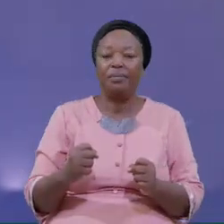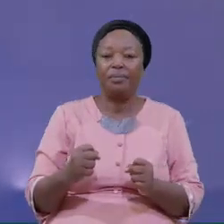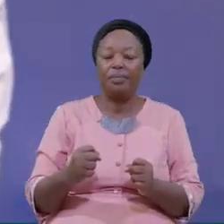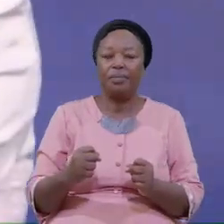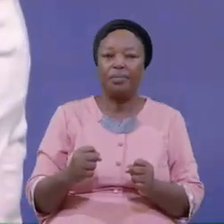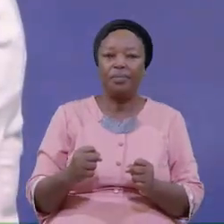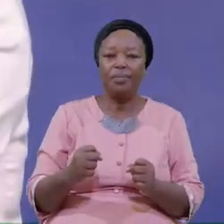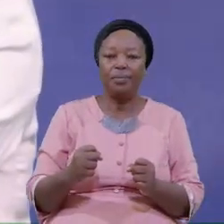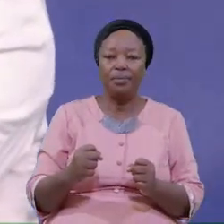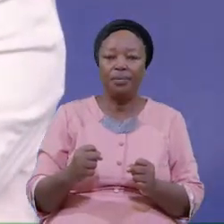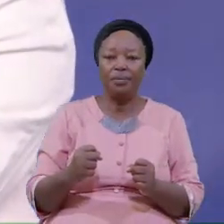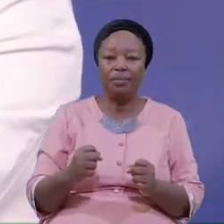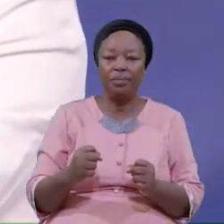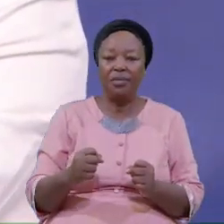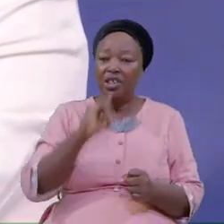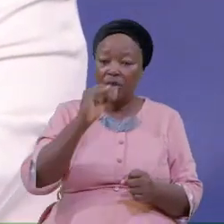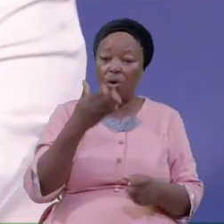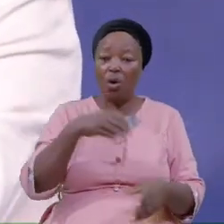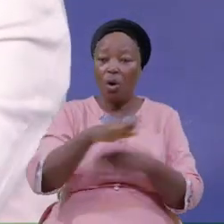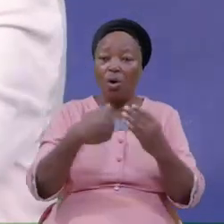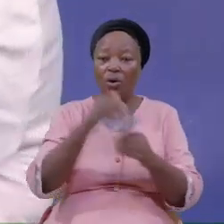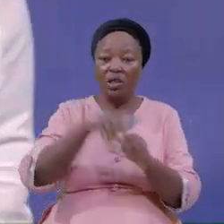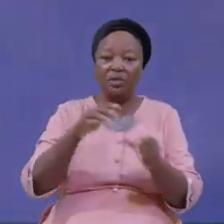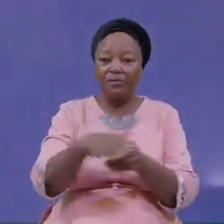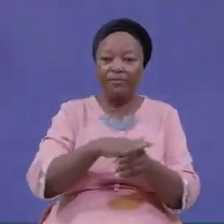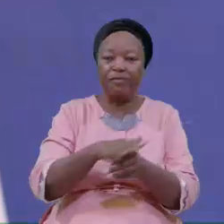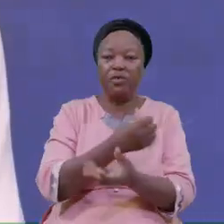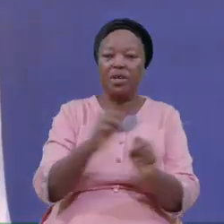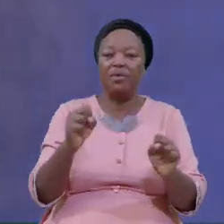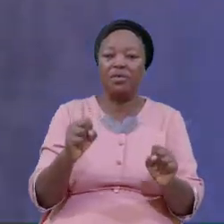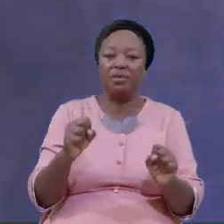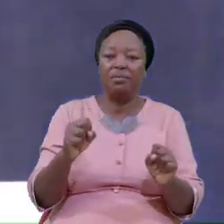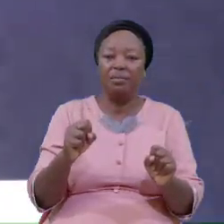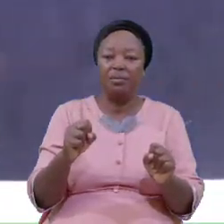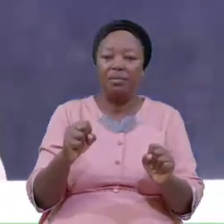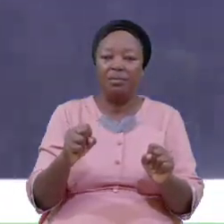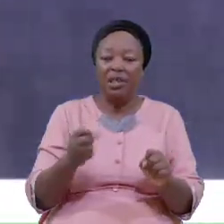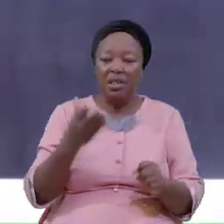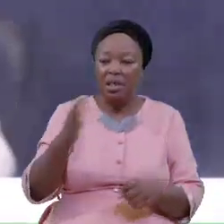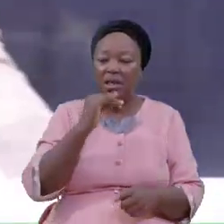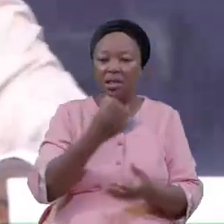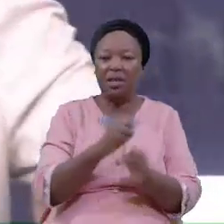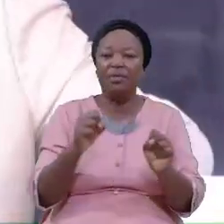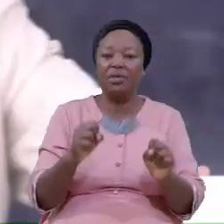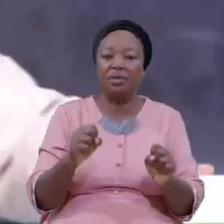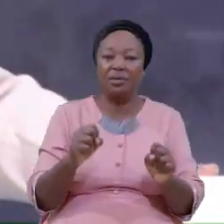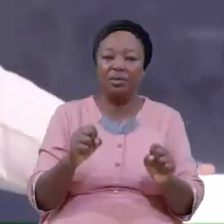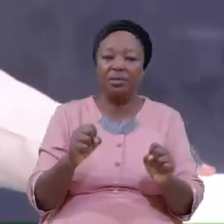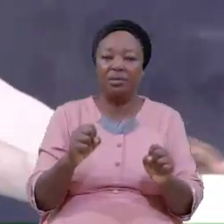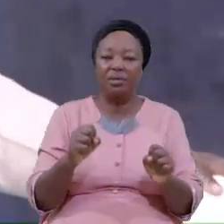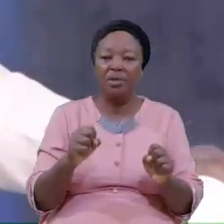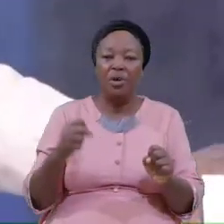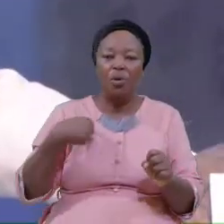It's all in the full salvation. Yes, there's salvation. And we have peace